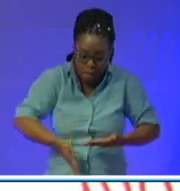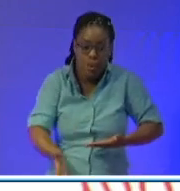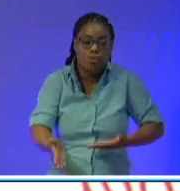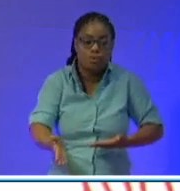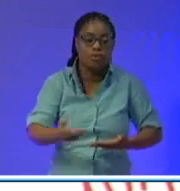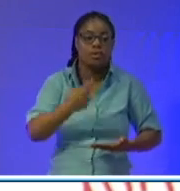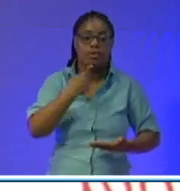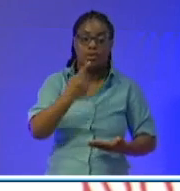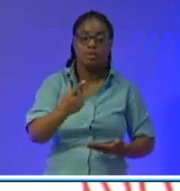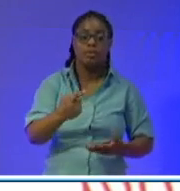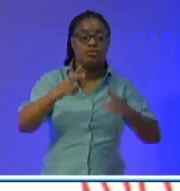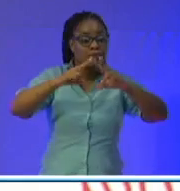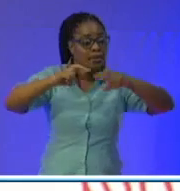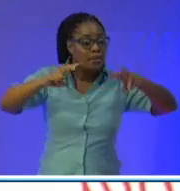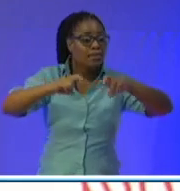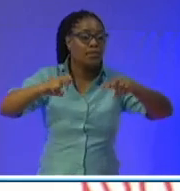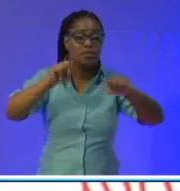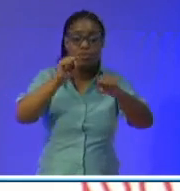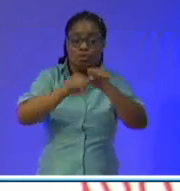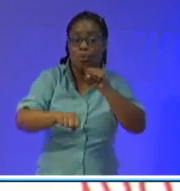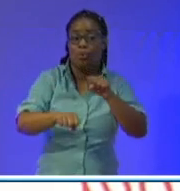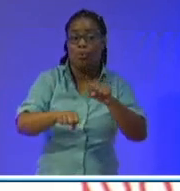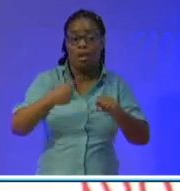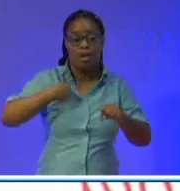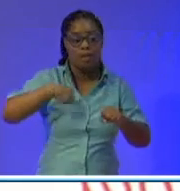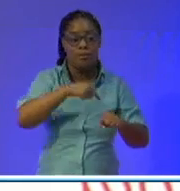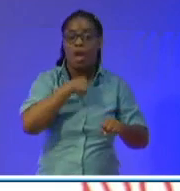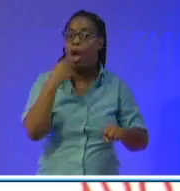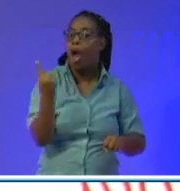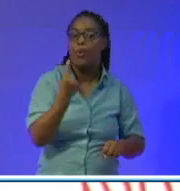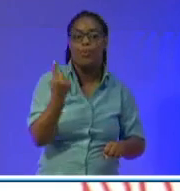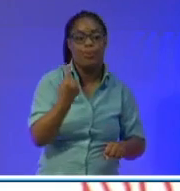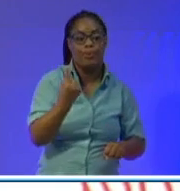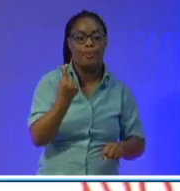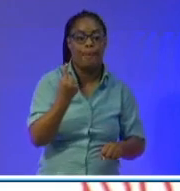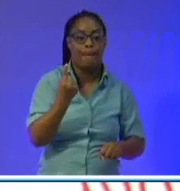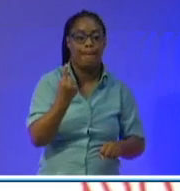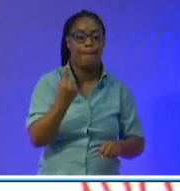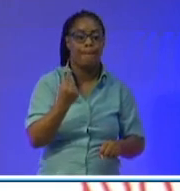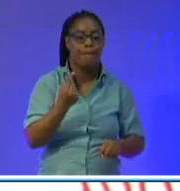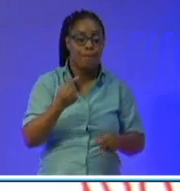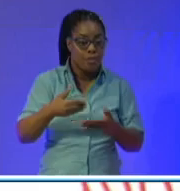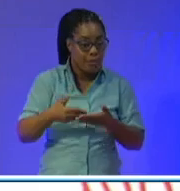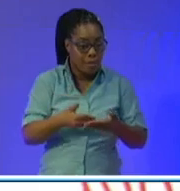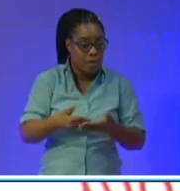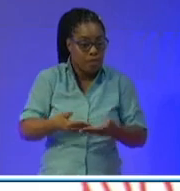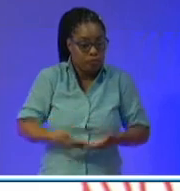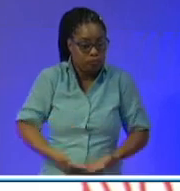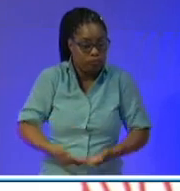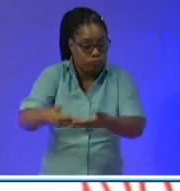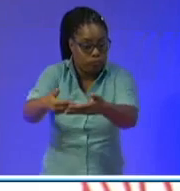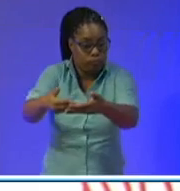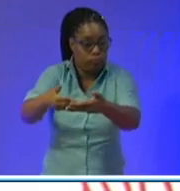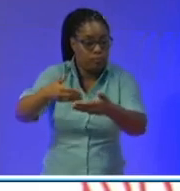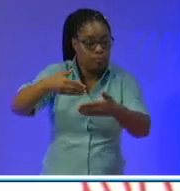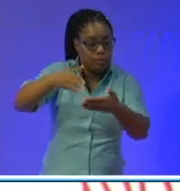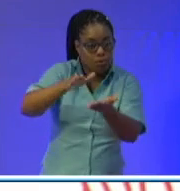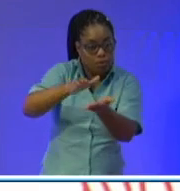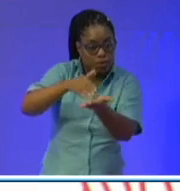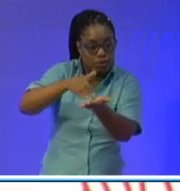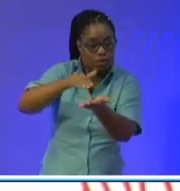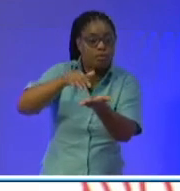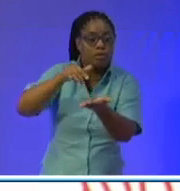are swabbed at birth as part of our protocol. So these four cases that I did mention are in four